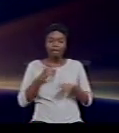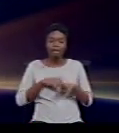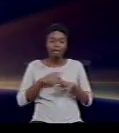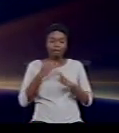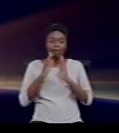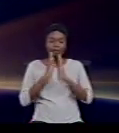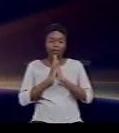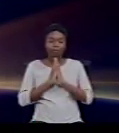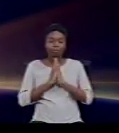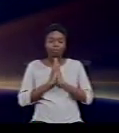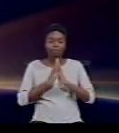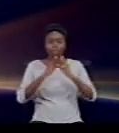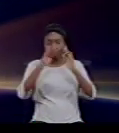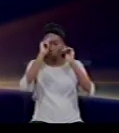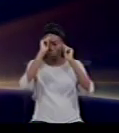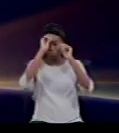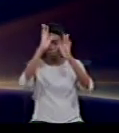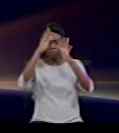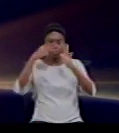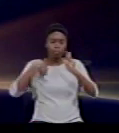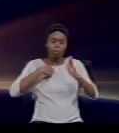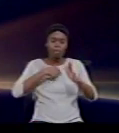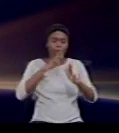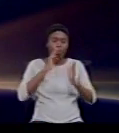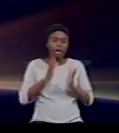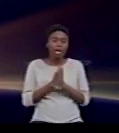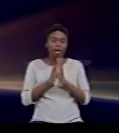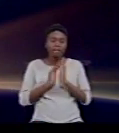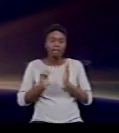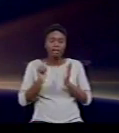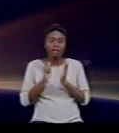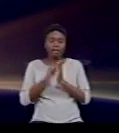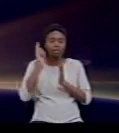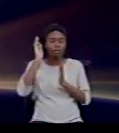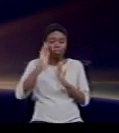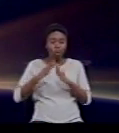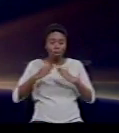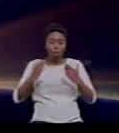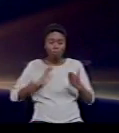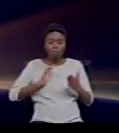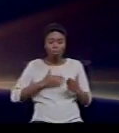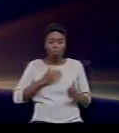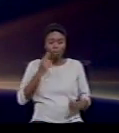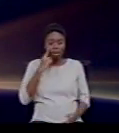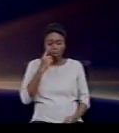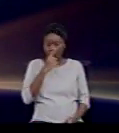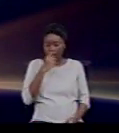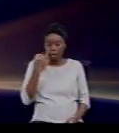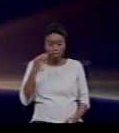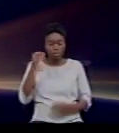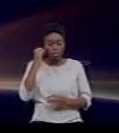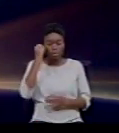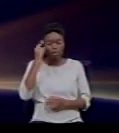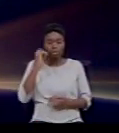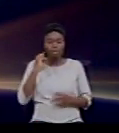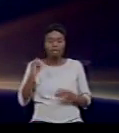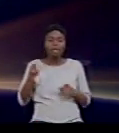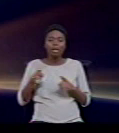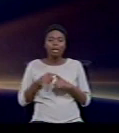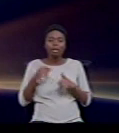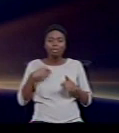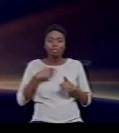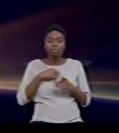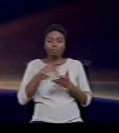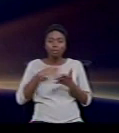prayer? Father, we're asking that you will open our eyes of understanding as we